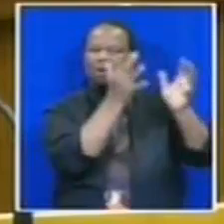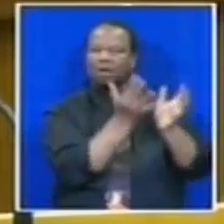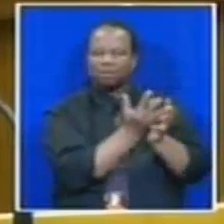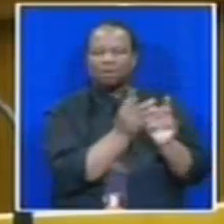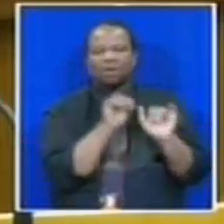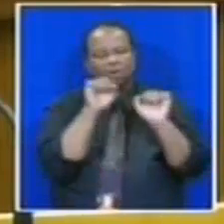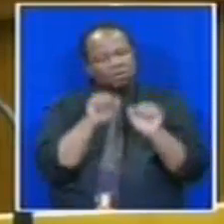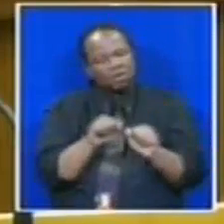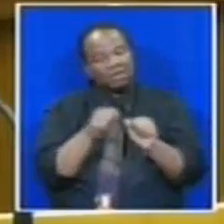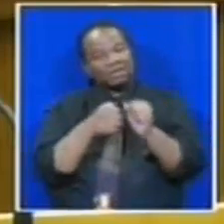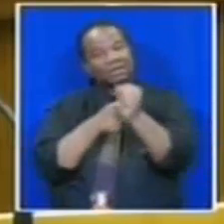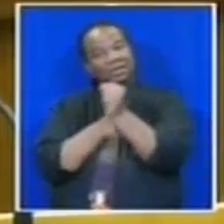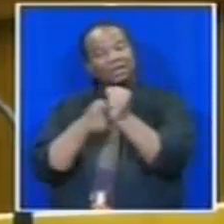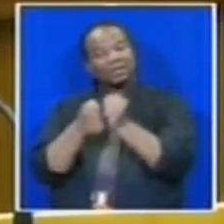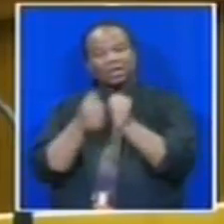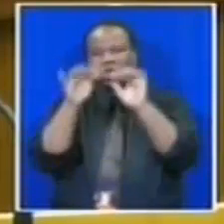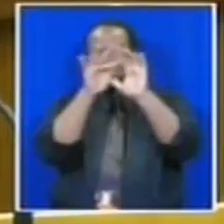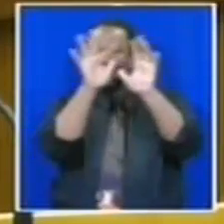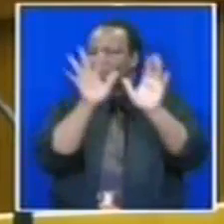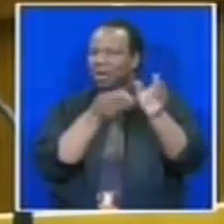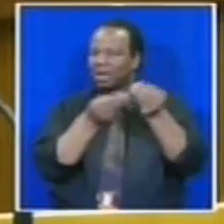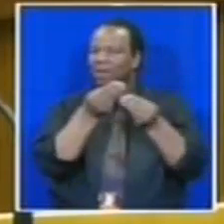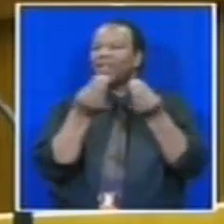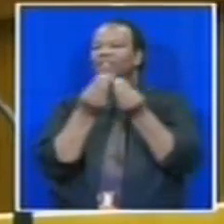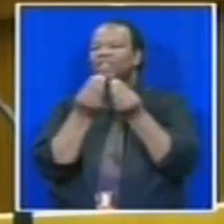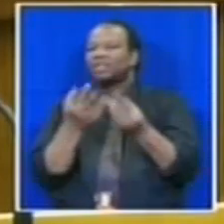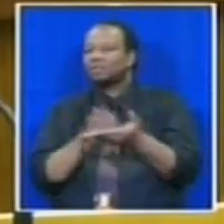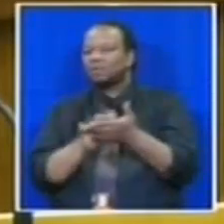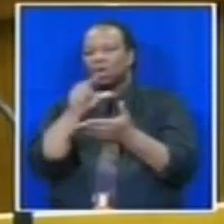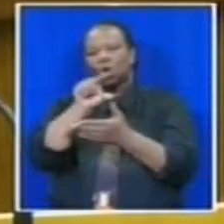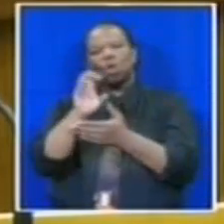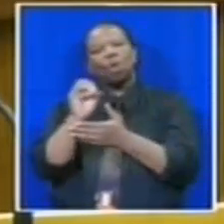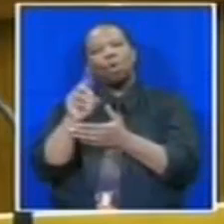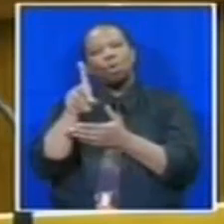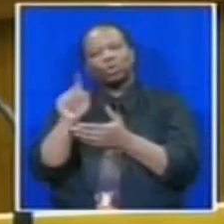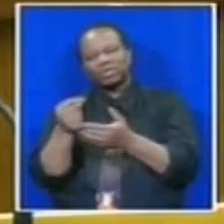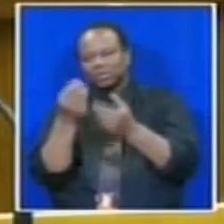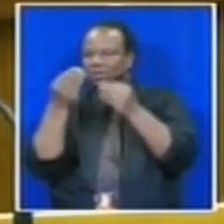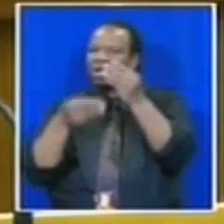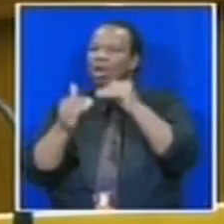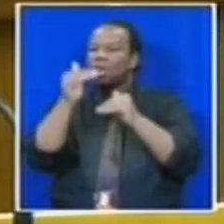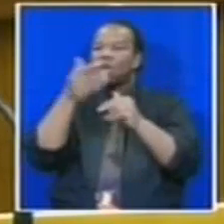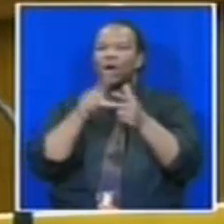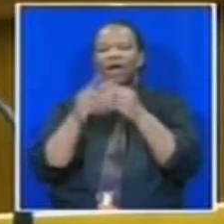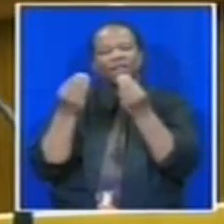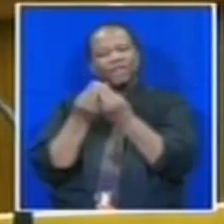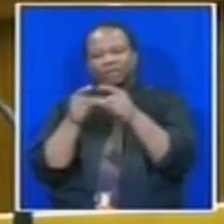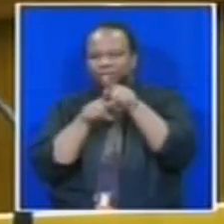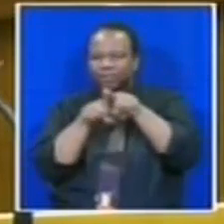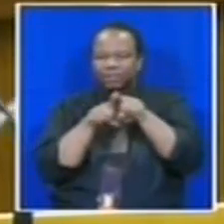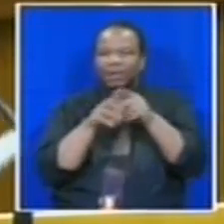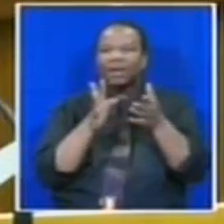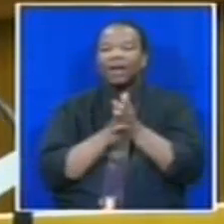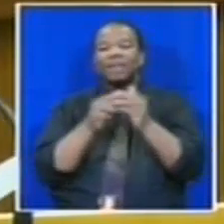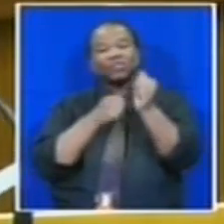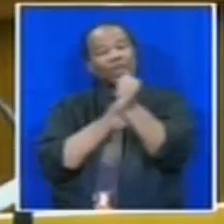economy has now changed. Commodity prices are lower, trade competition has sharpened, our structural reforms and